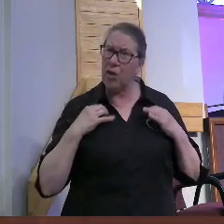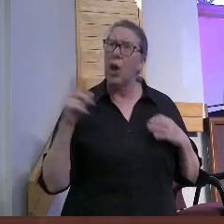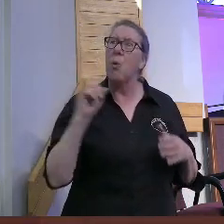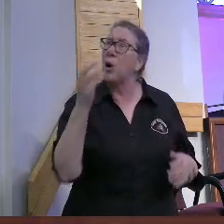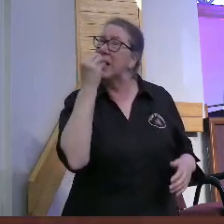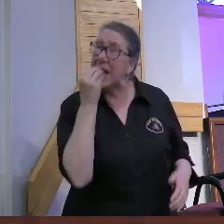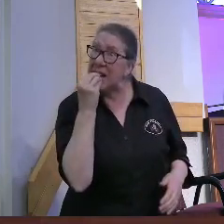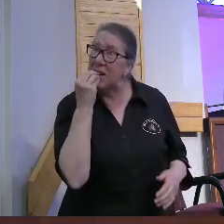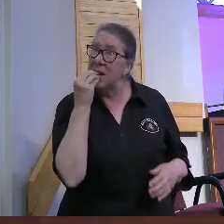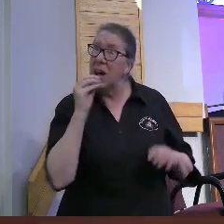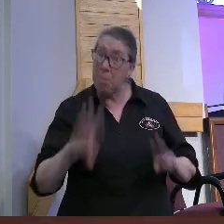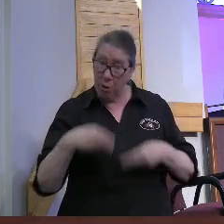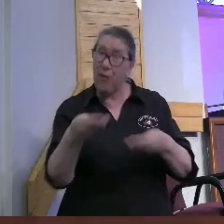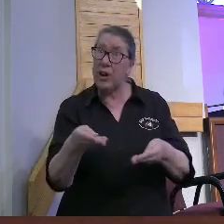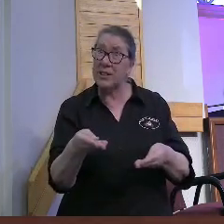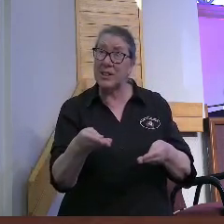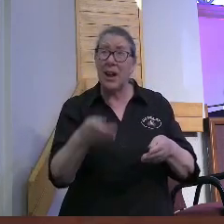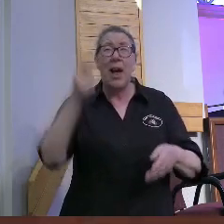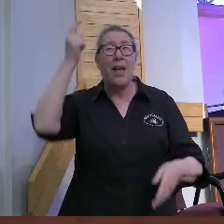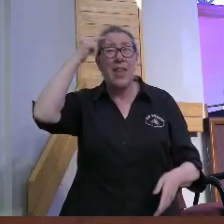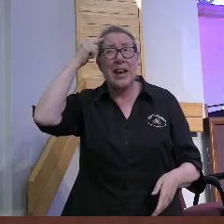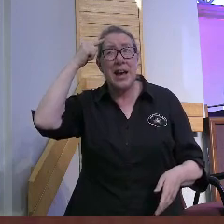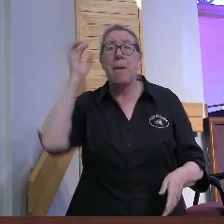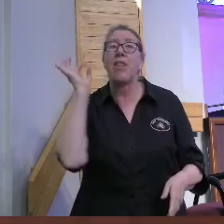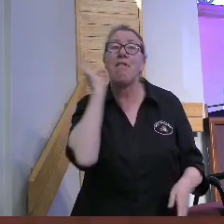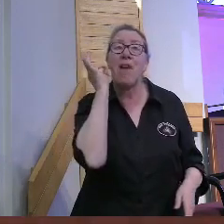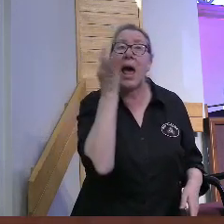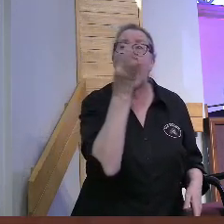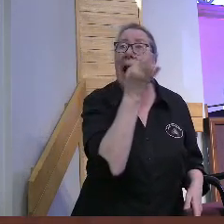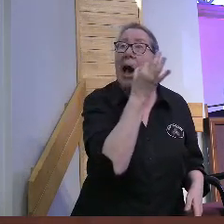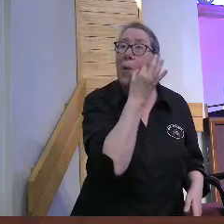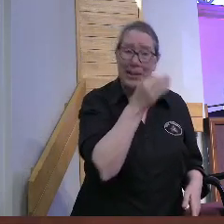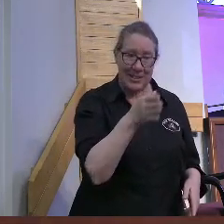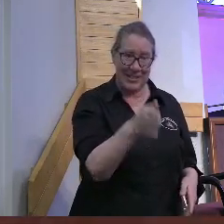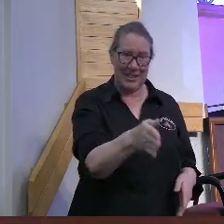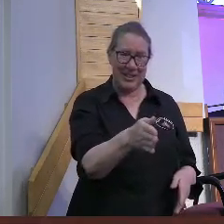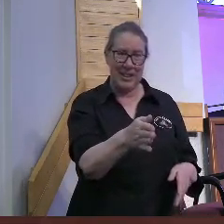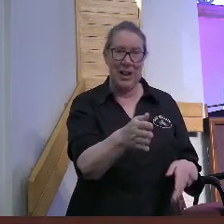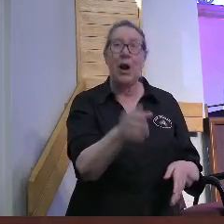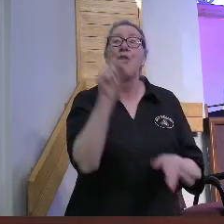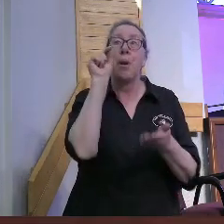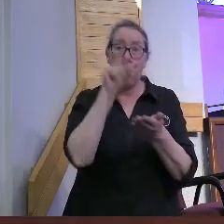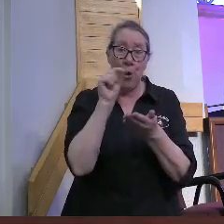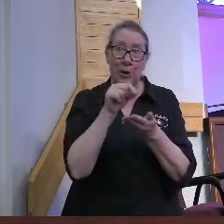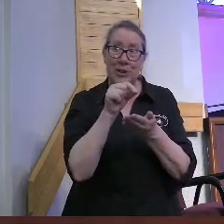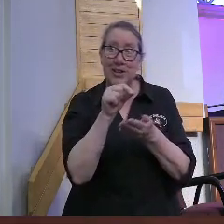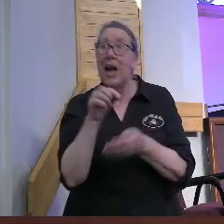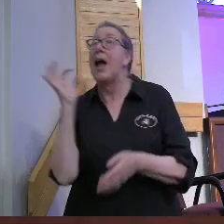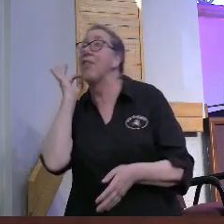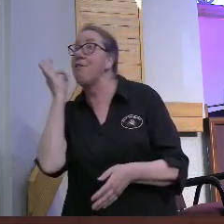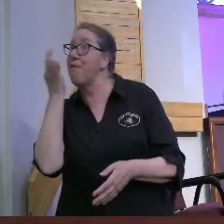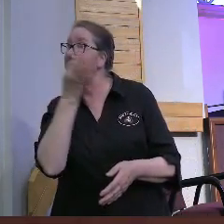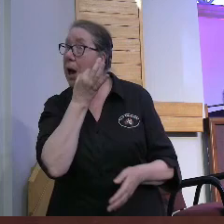and the provision? Consider the lilies of the field. So look up at the birds, look down at the lilies of the